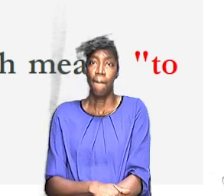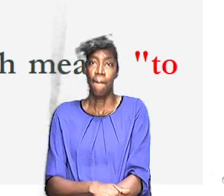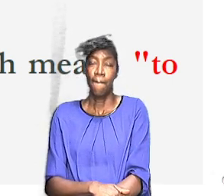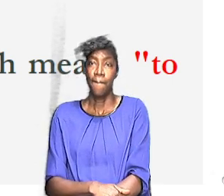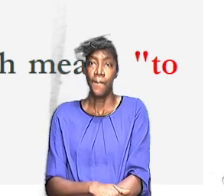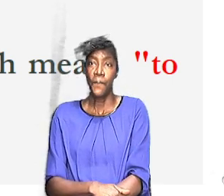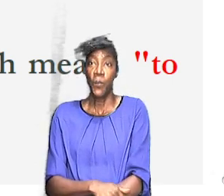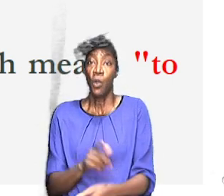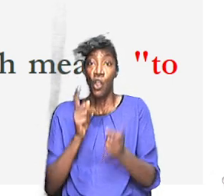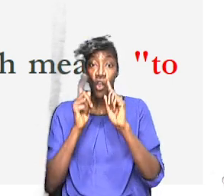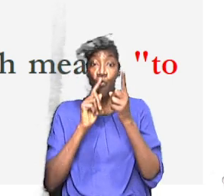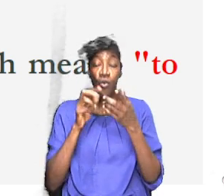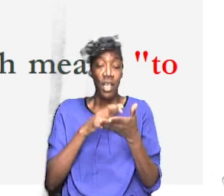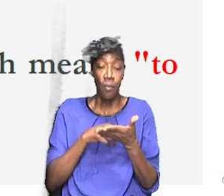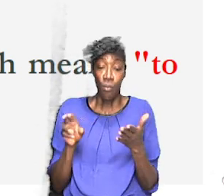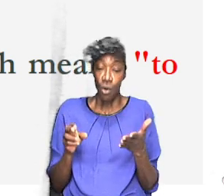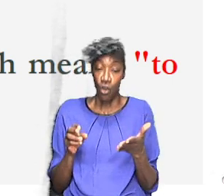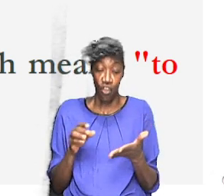scripture about